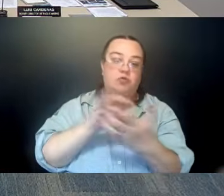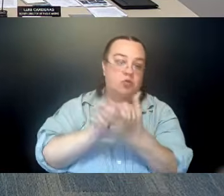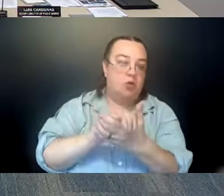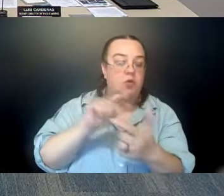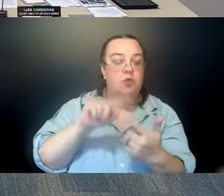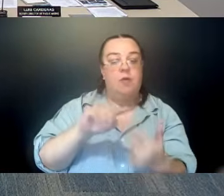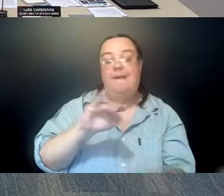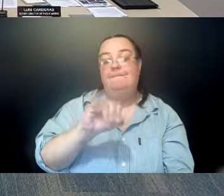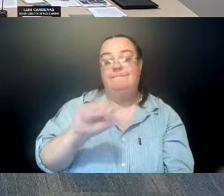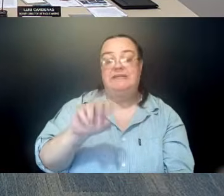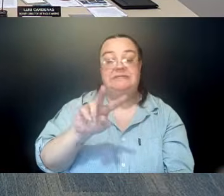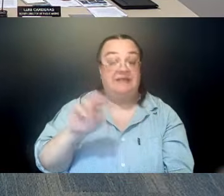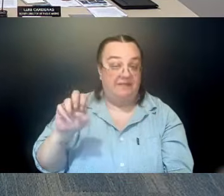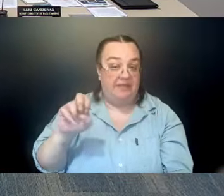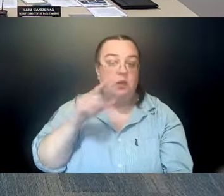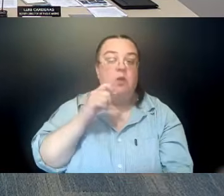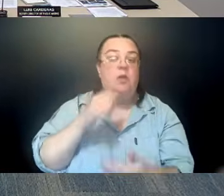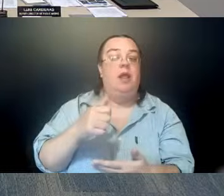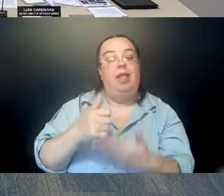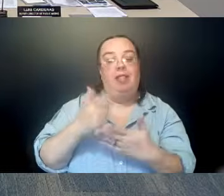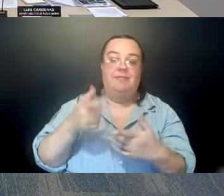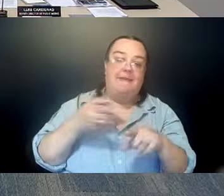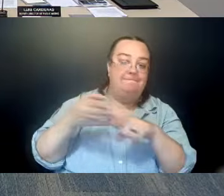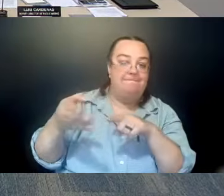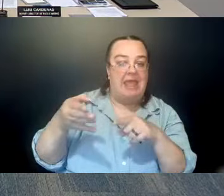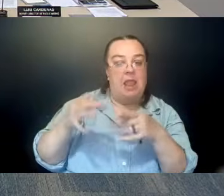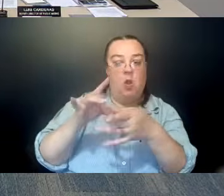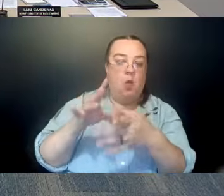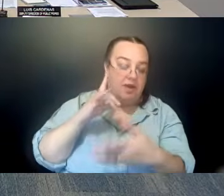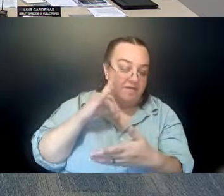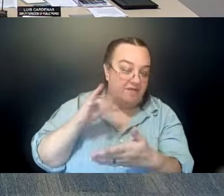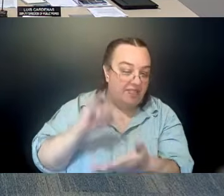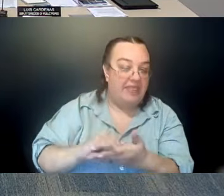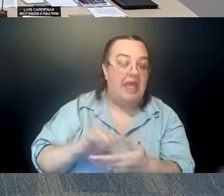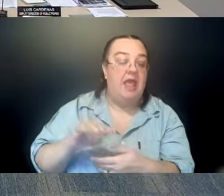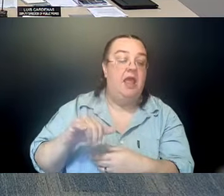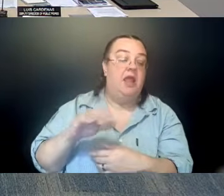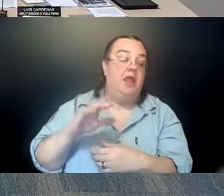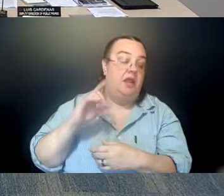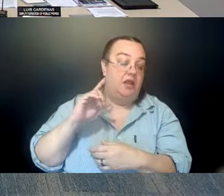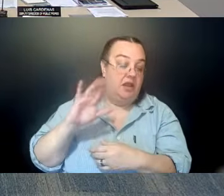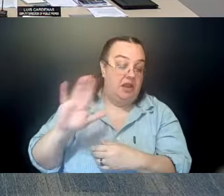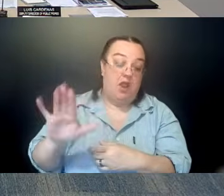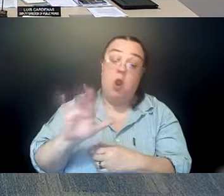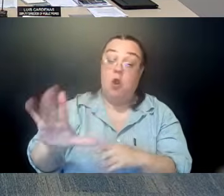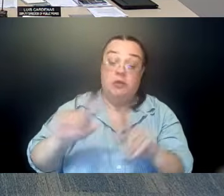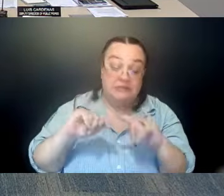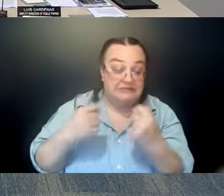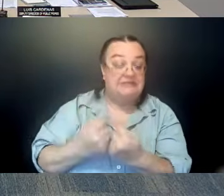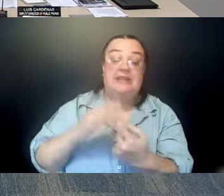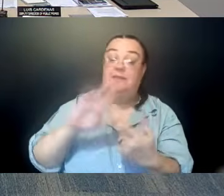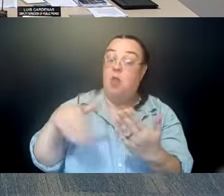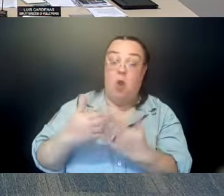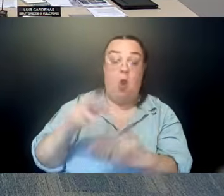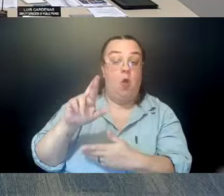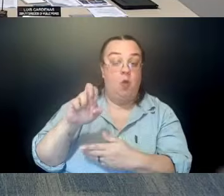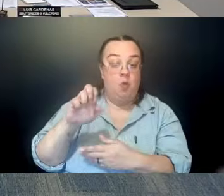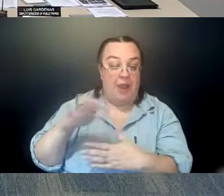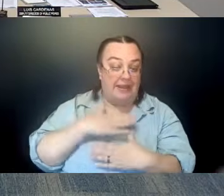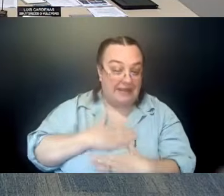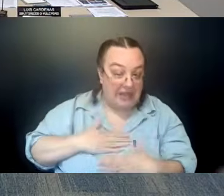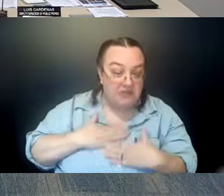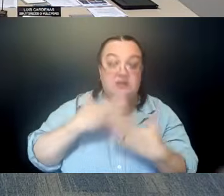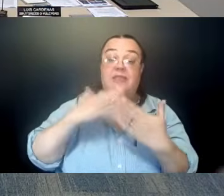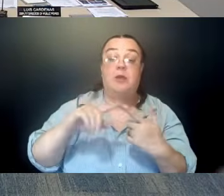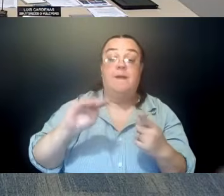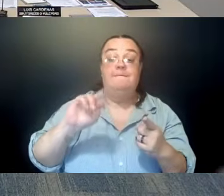V, who is the main coordinator of that, as well as her team and the entire Rec Council. Thank you to Mr. Galloway